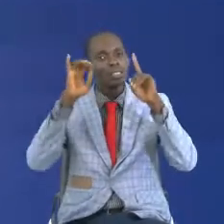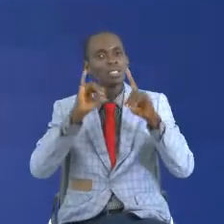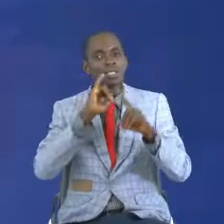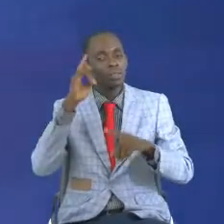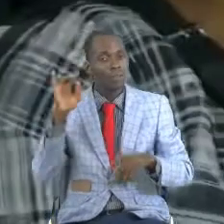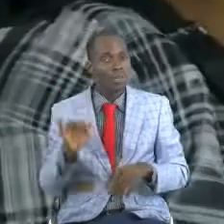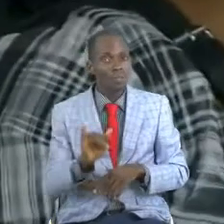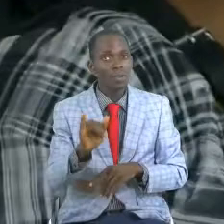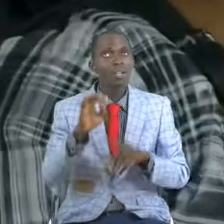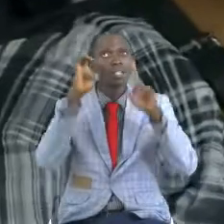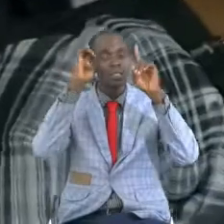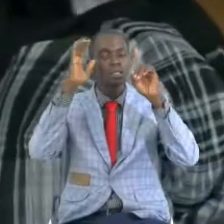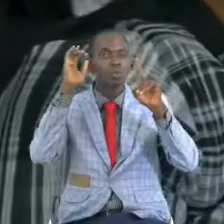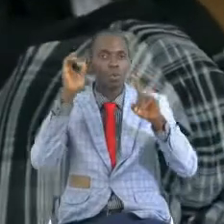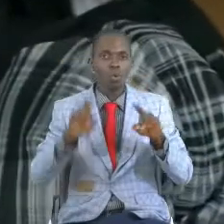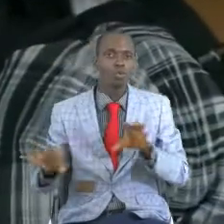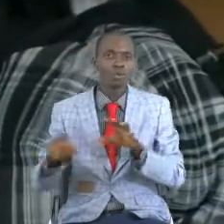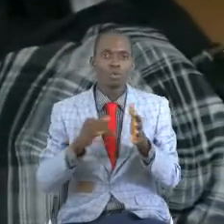life today.